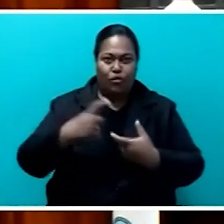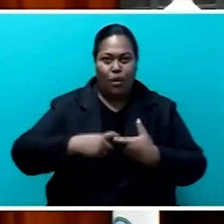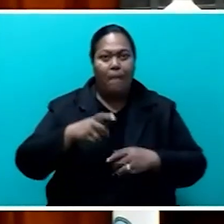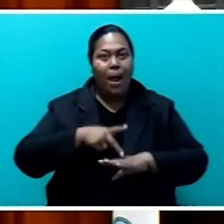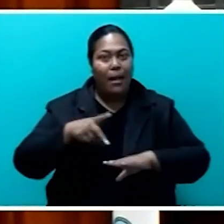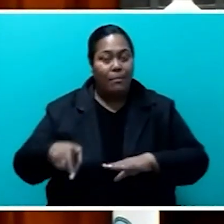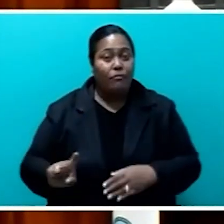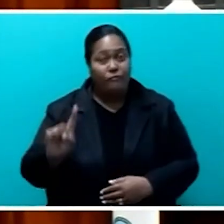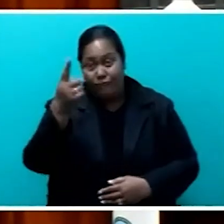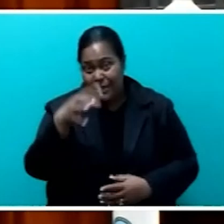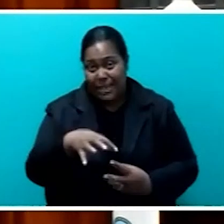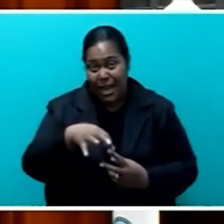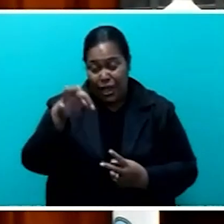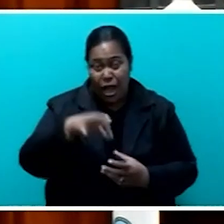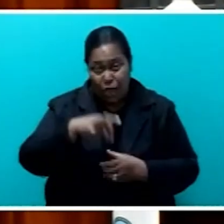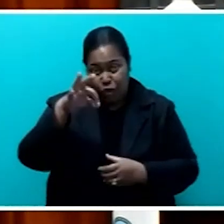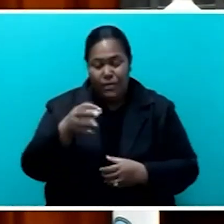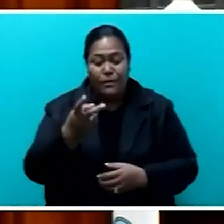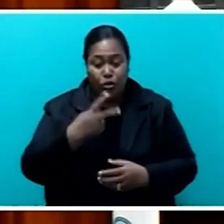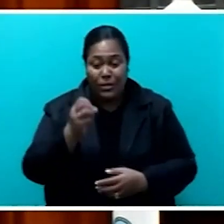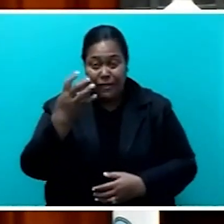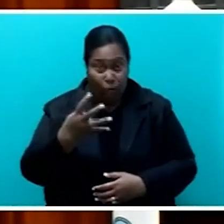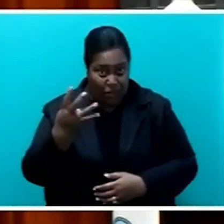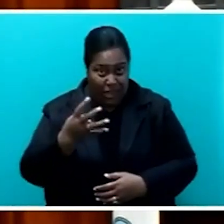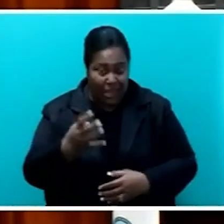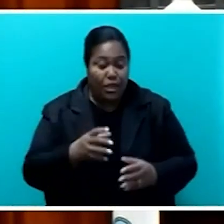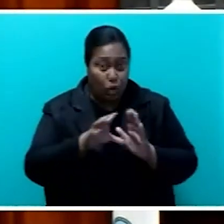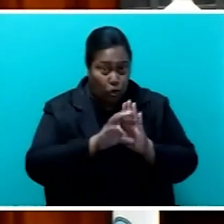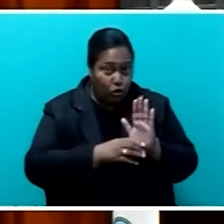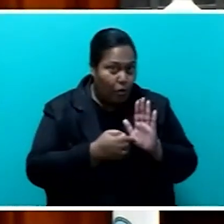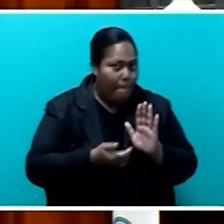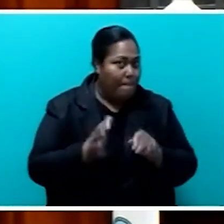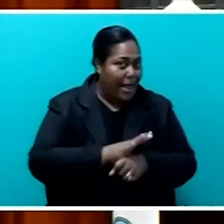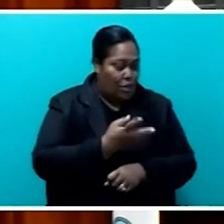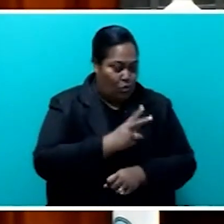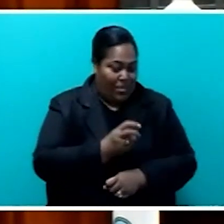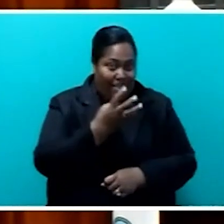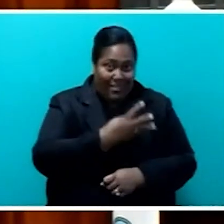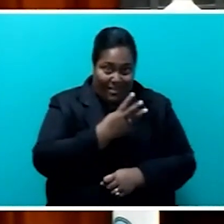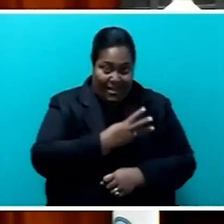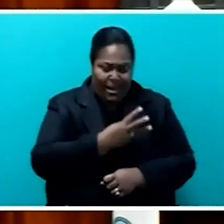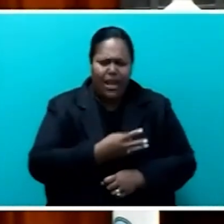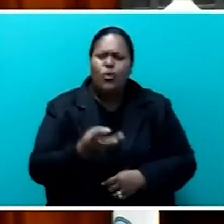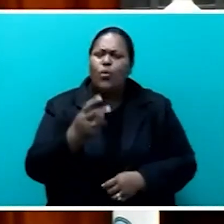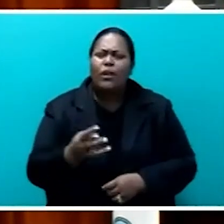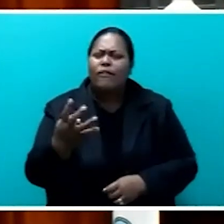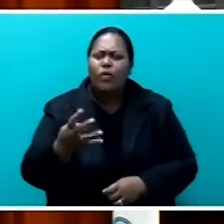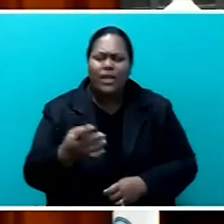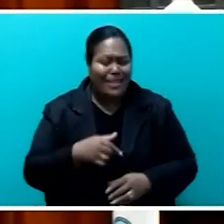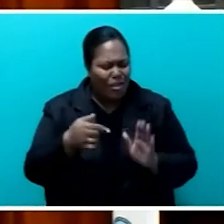elections under this Constitution in 2014, Mr. Speaker, sir, this Constitution has been the subject of